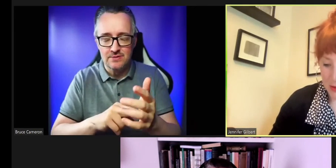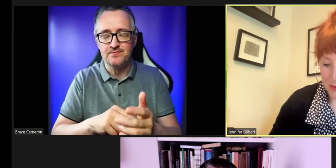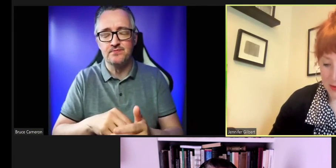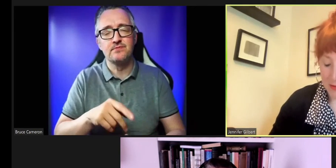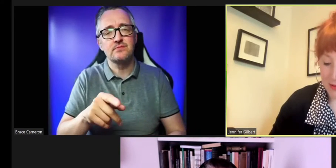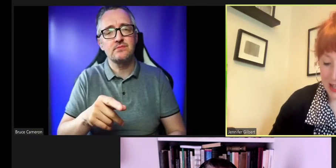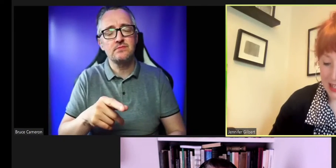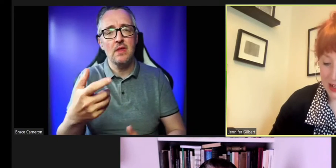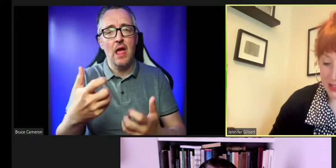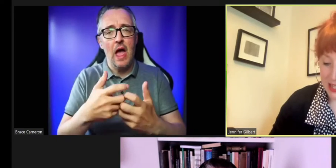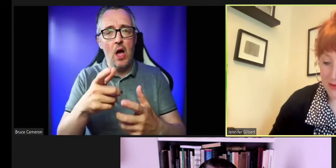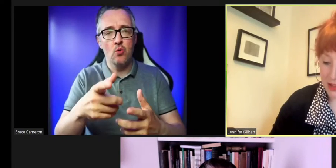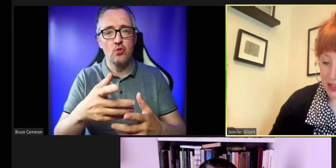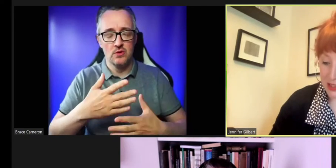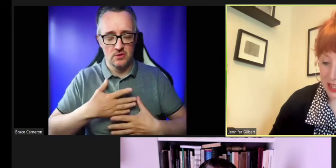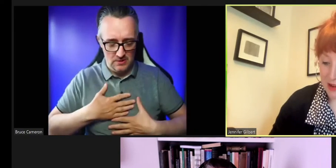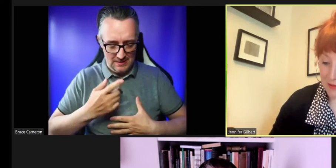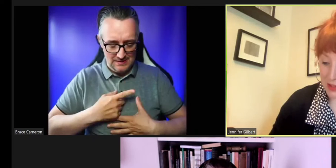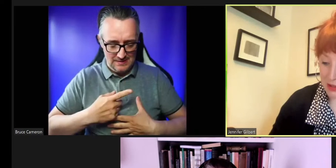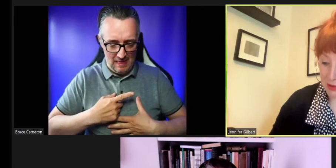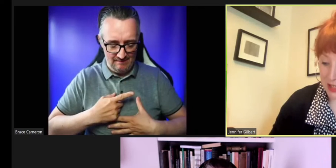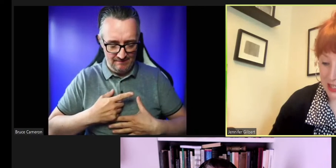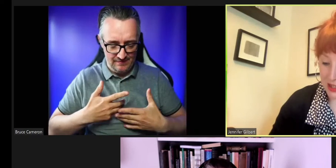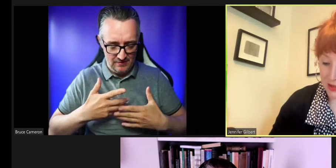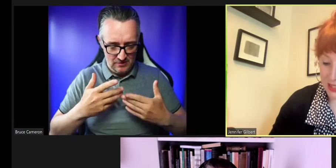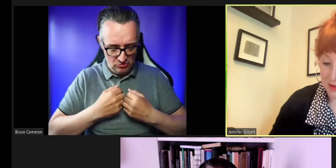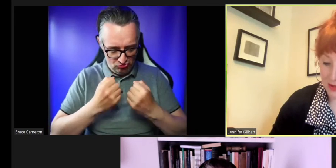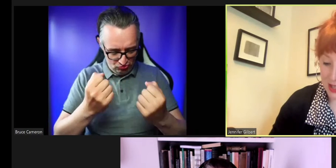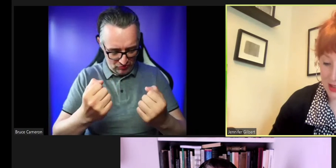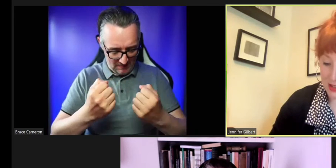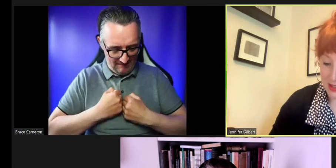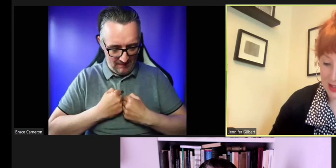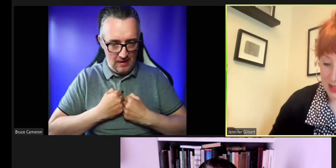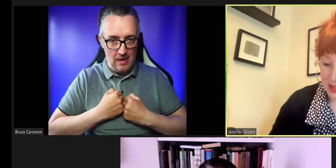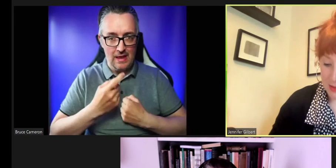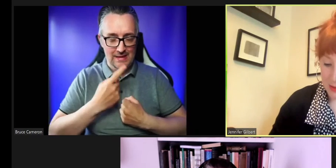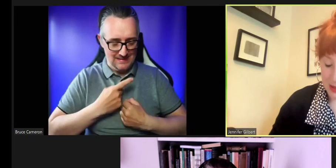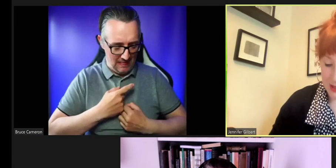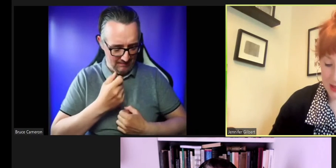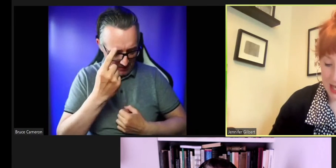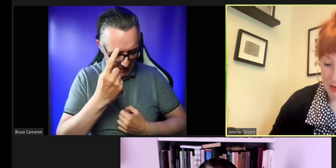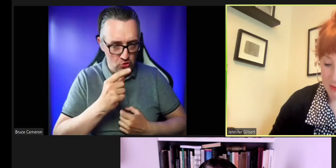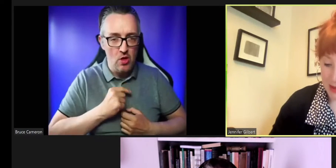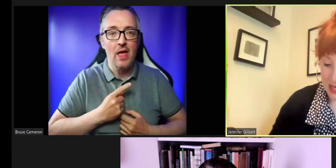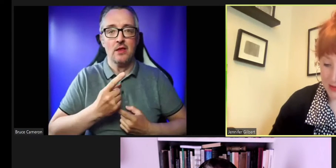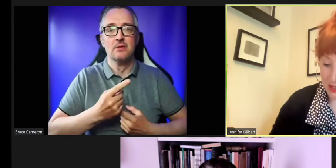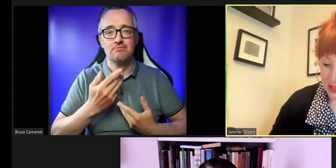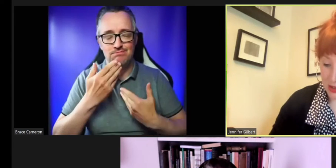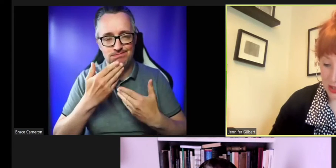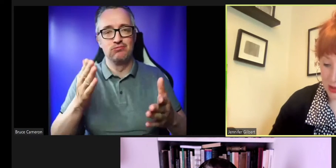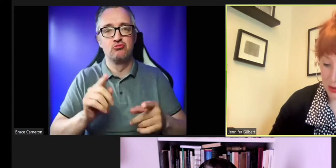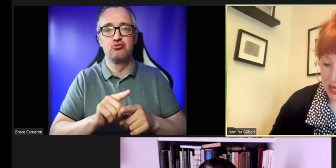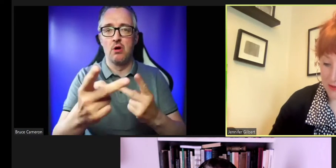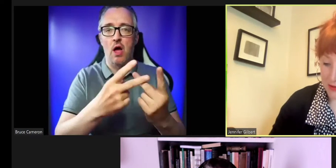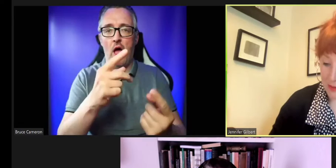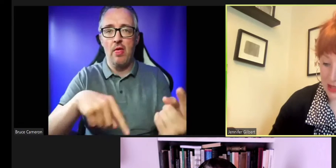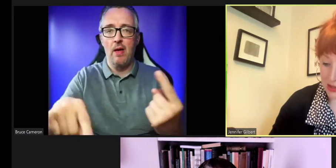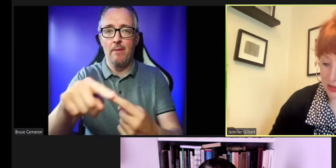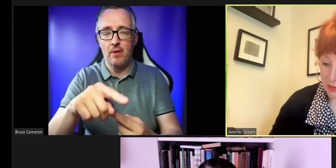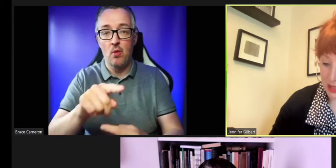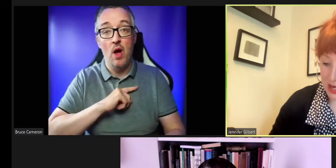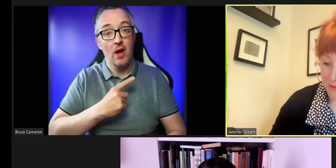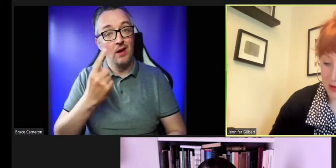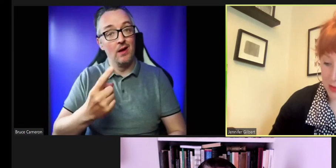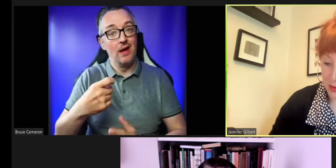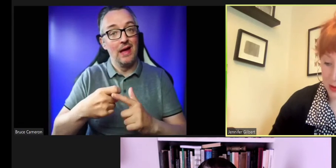you move from revealing yourself to yourself to revealing yourself to others? Because Karen believes that she couldn't ever